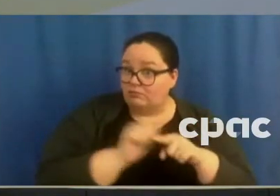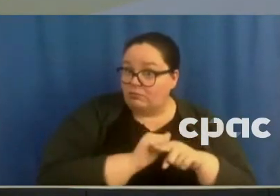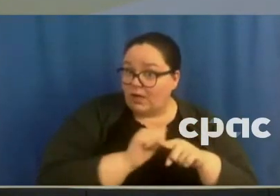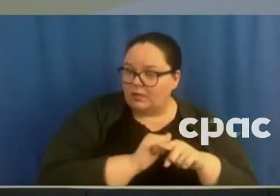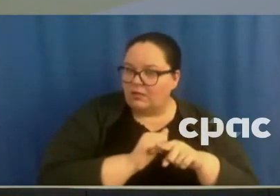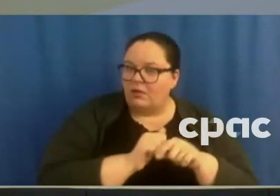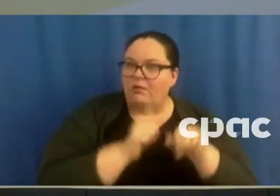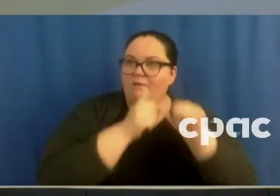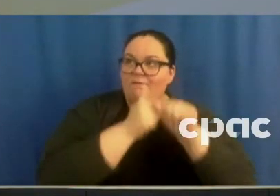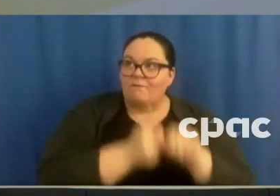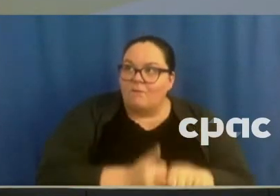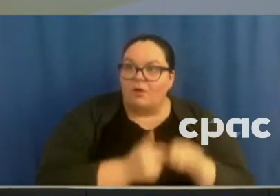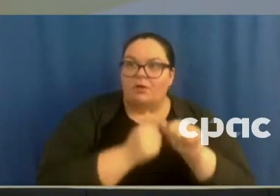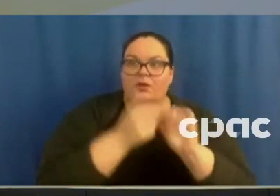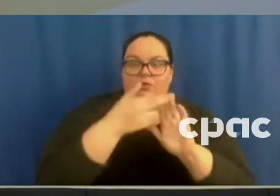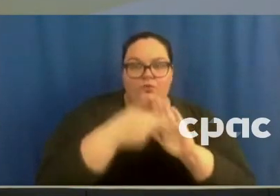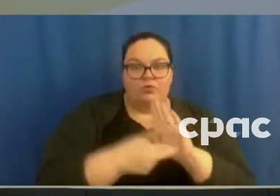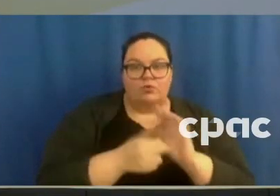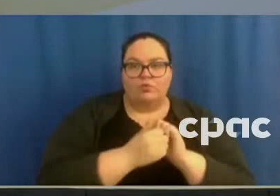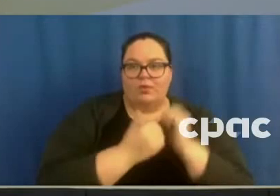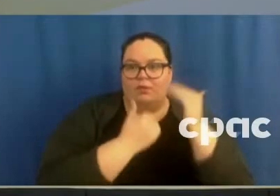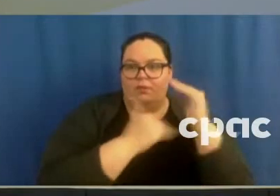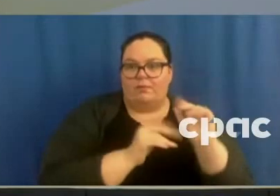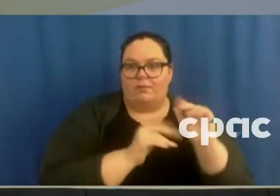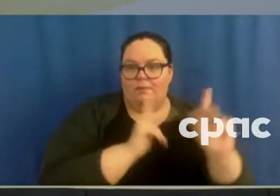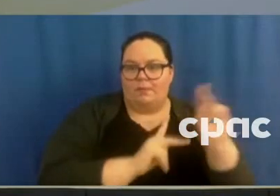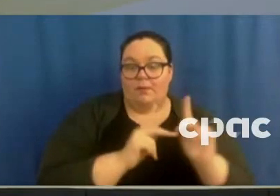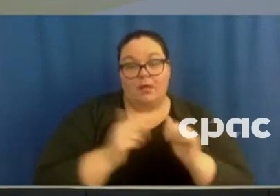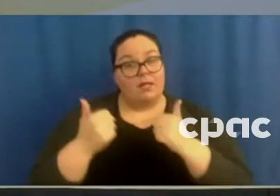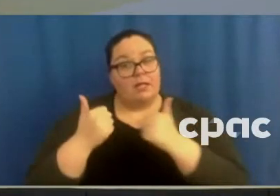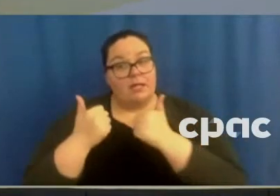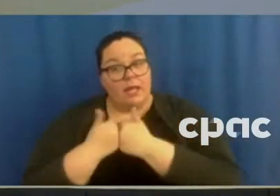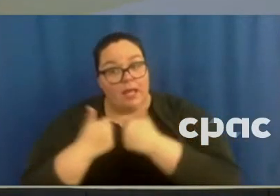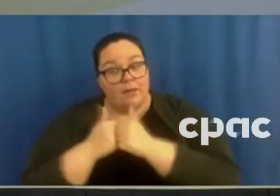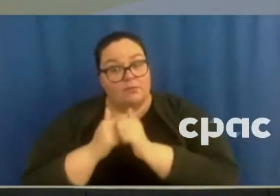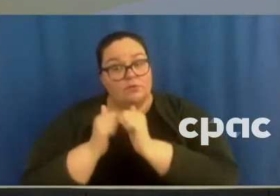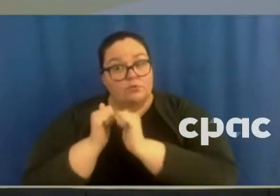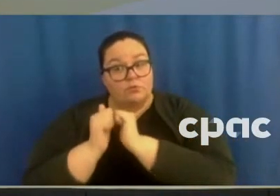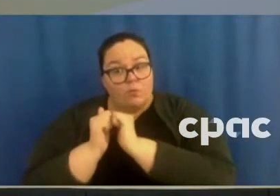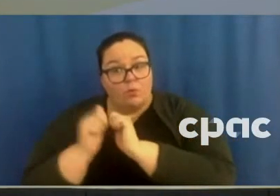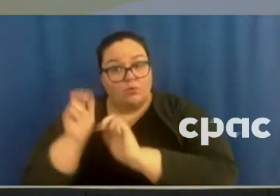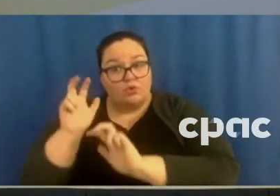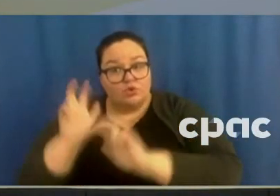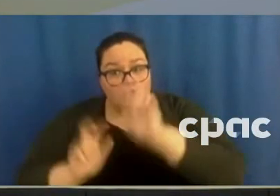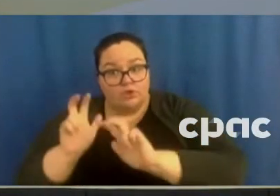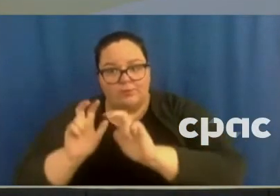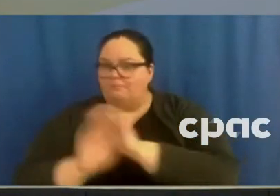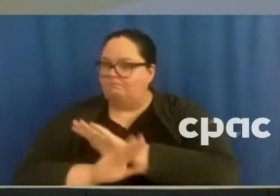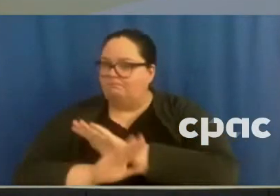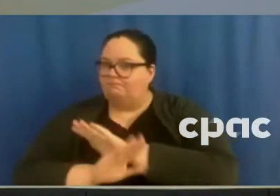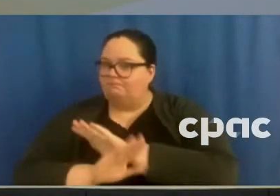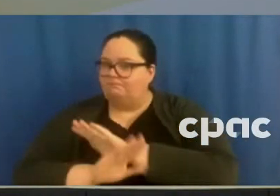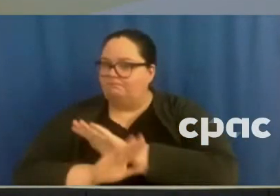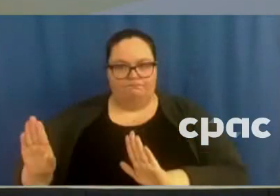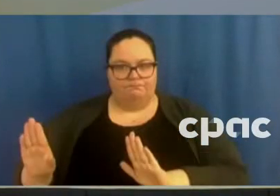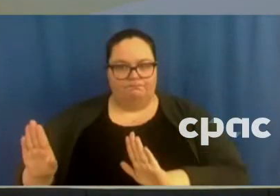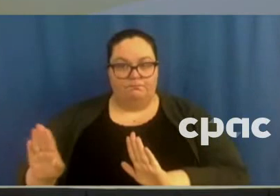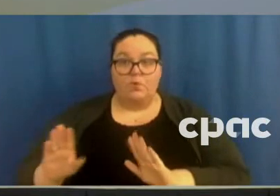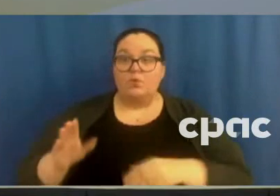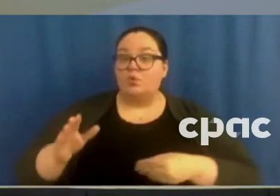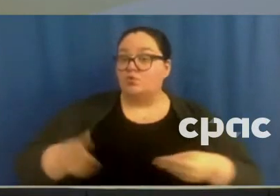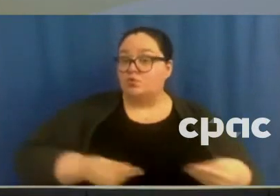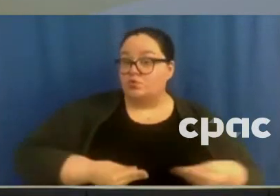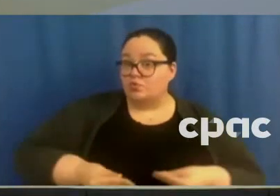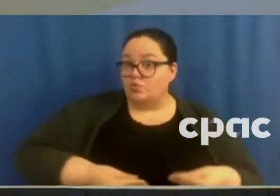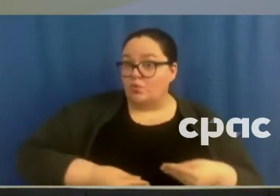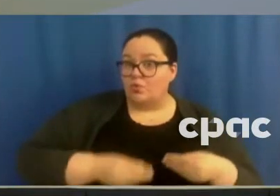gathering limits. Games, tournaments, and competitions are not permitted. Retail stores,